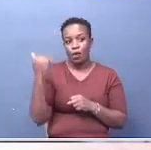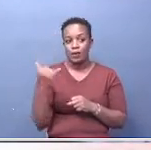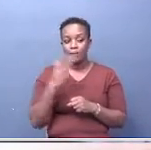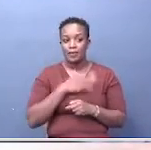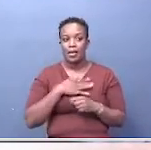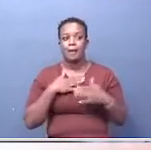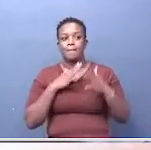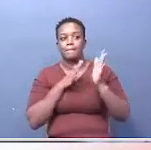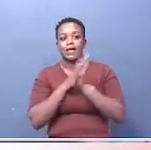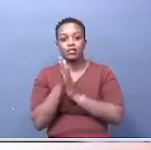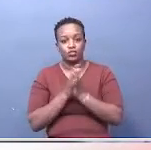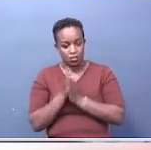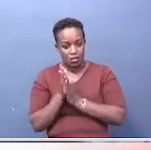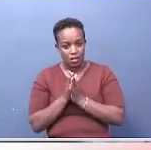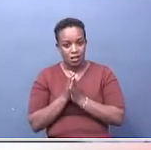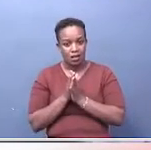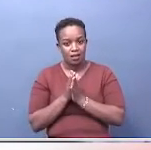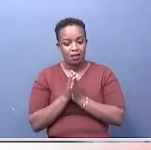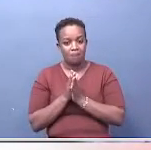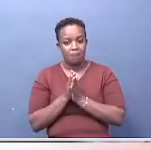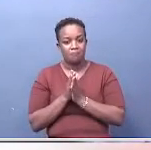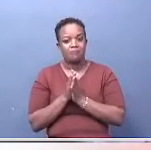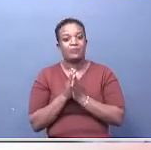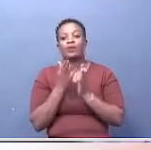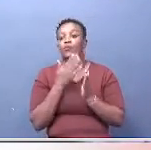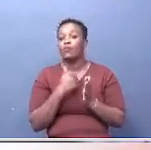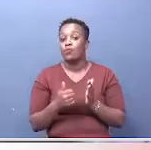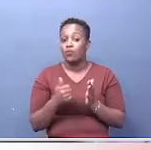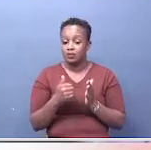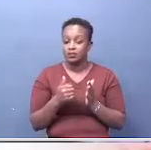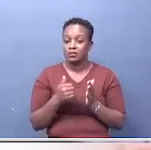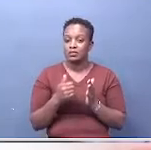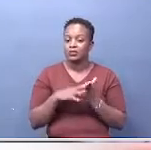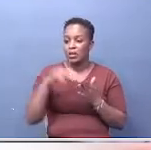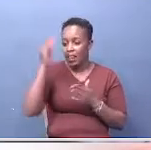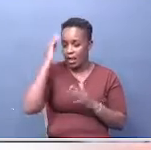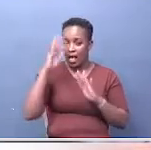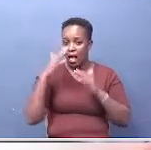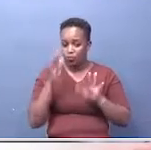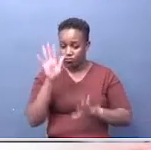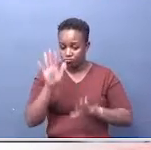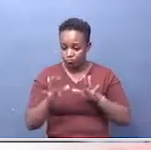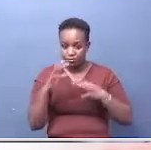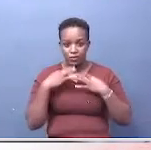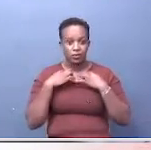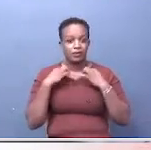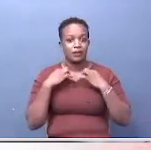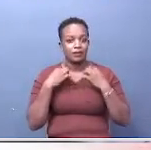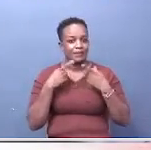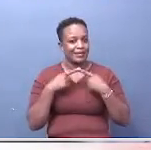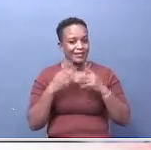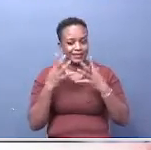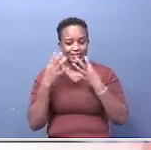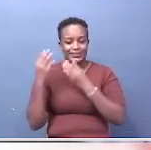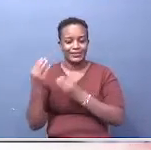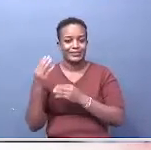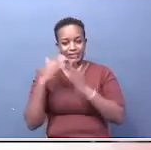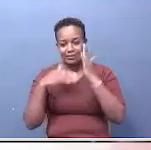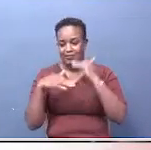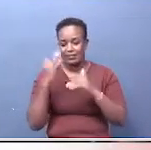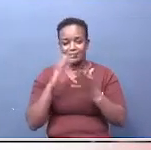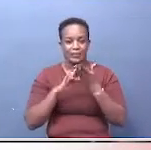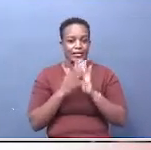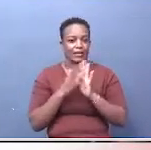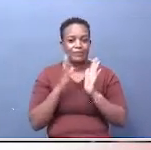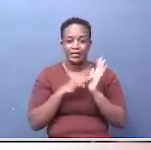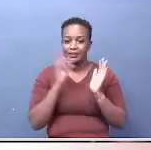passion. I wanted to learn how to make clothes, but then again, going to university, it will be so expensive.